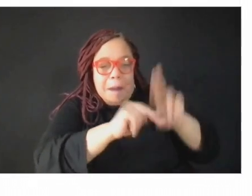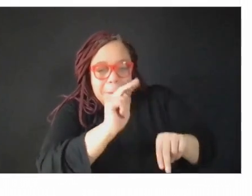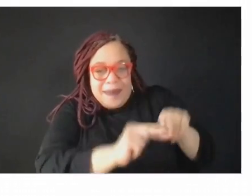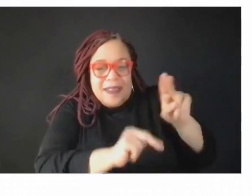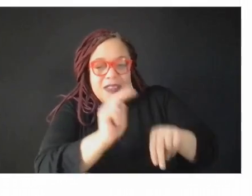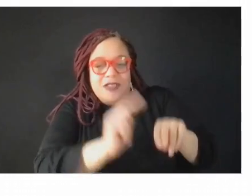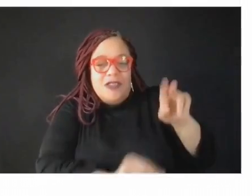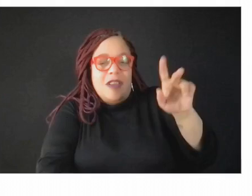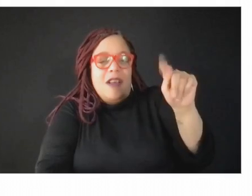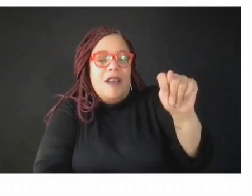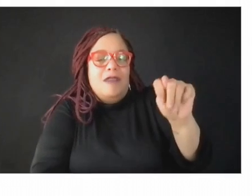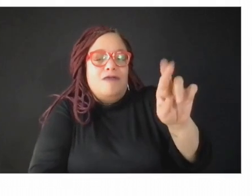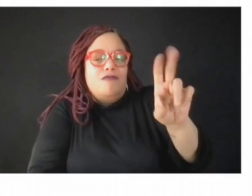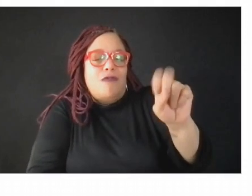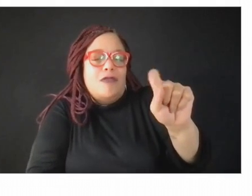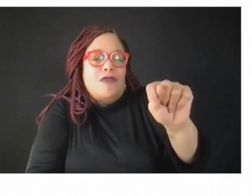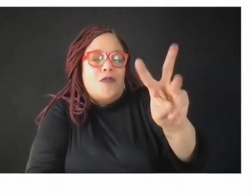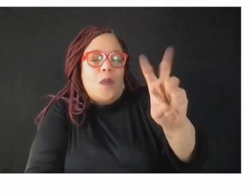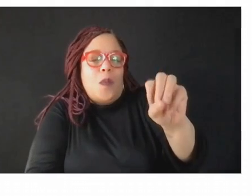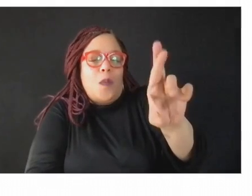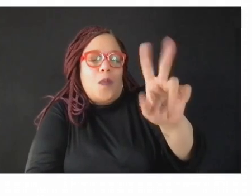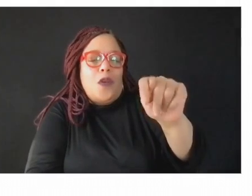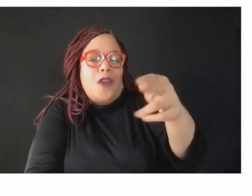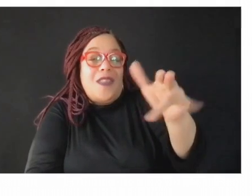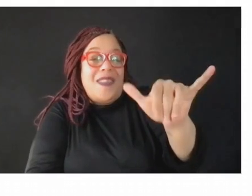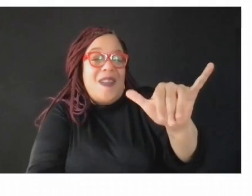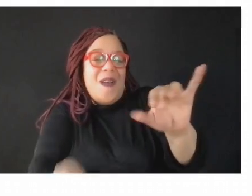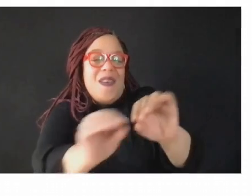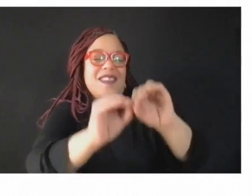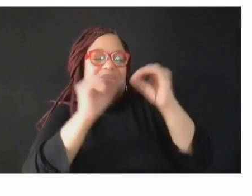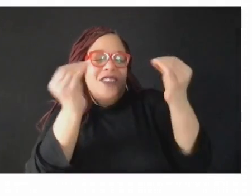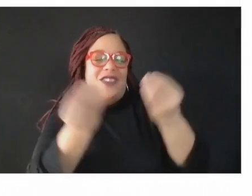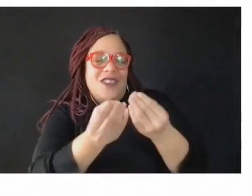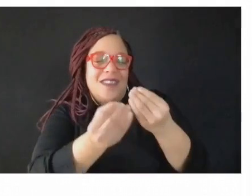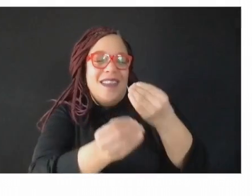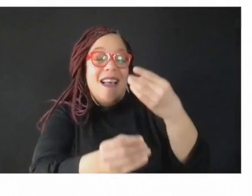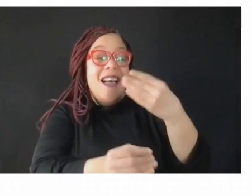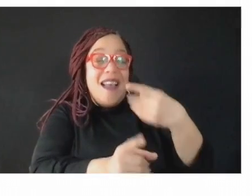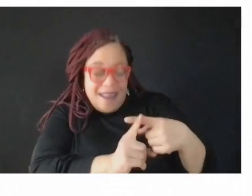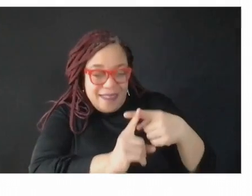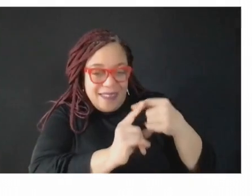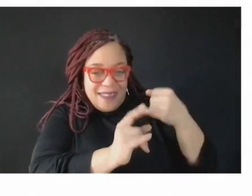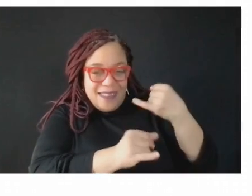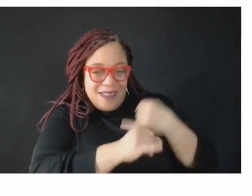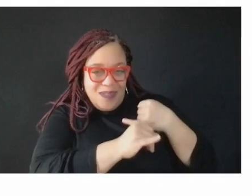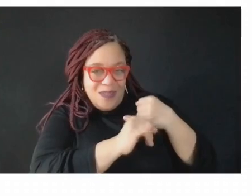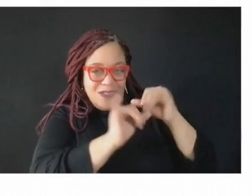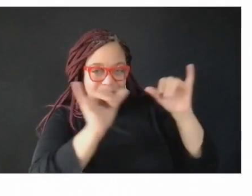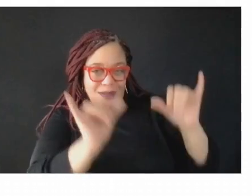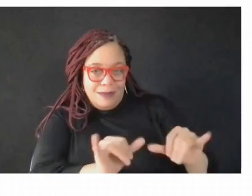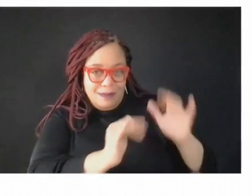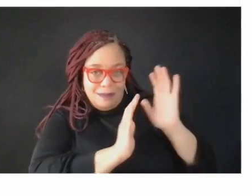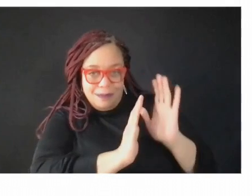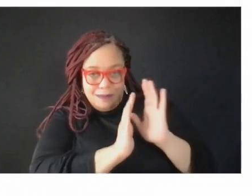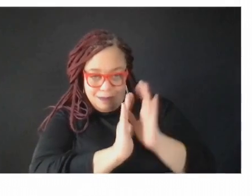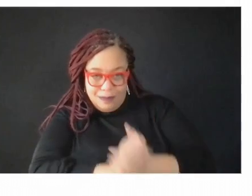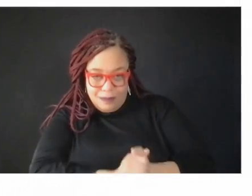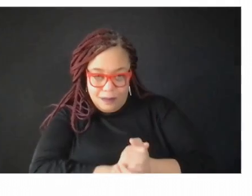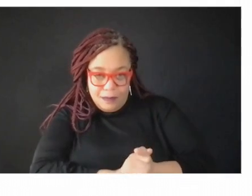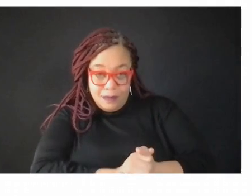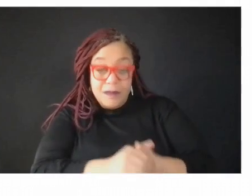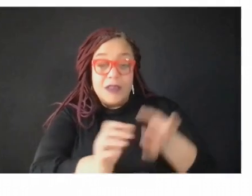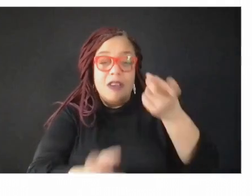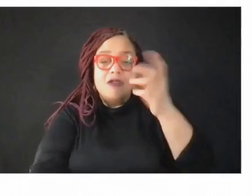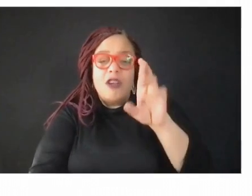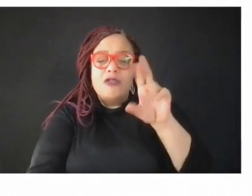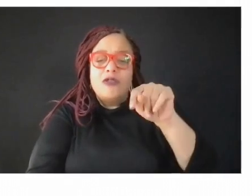and institutions. How do we, when Dr. Thomas raised the question of sort of